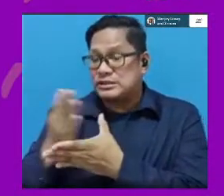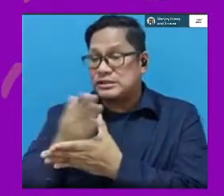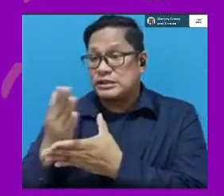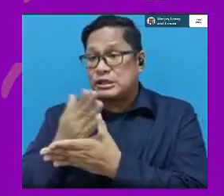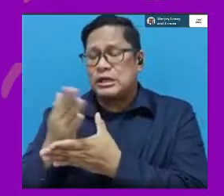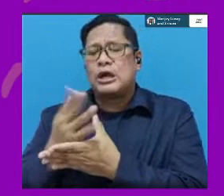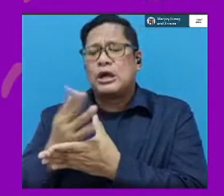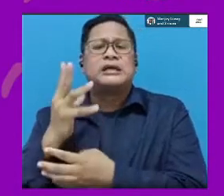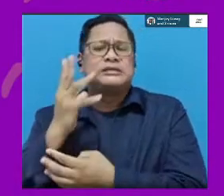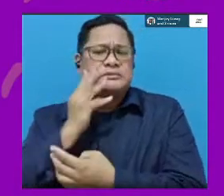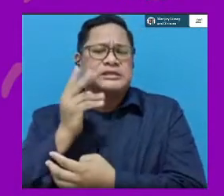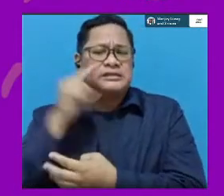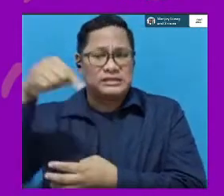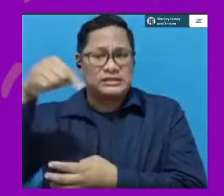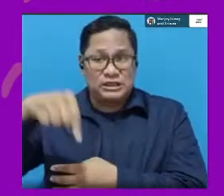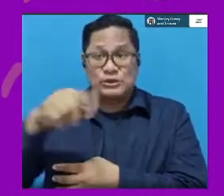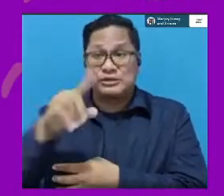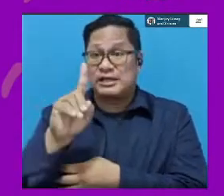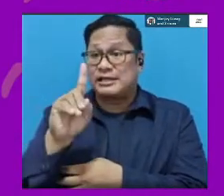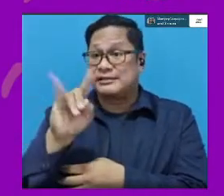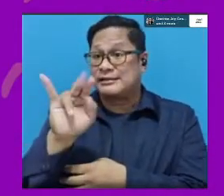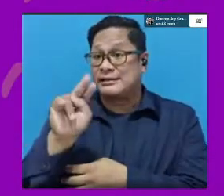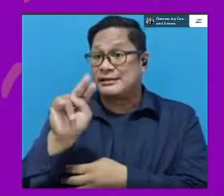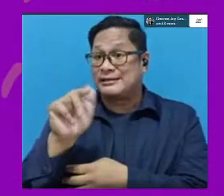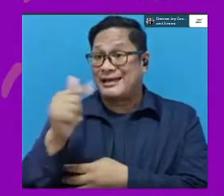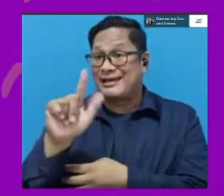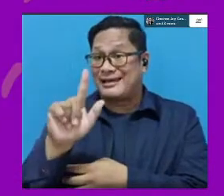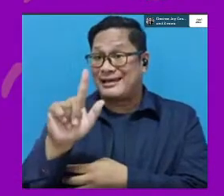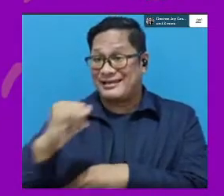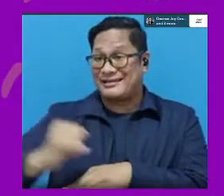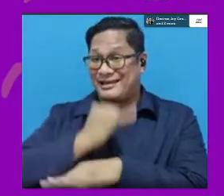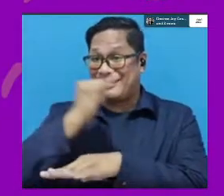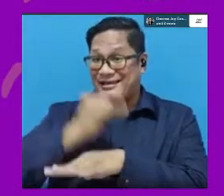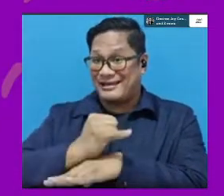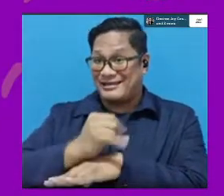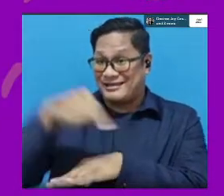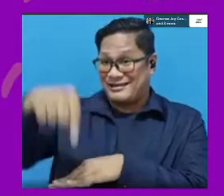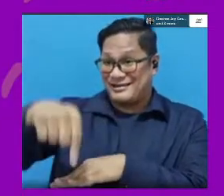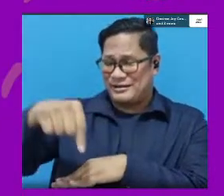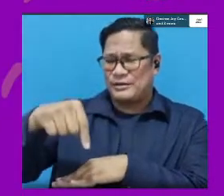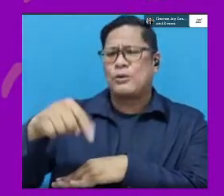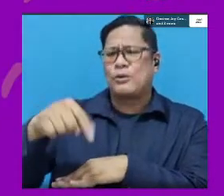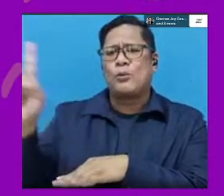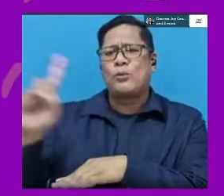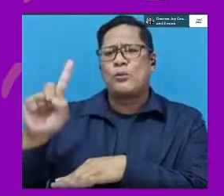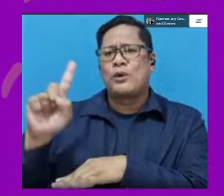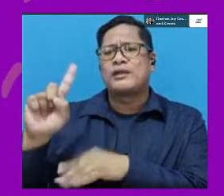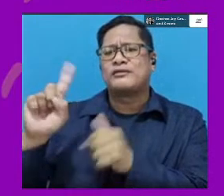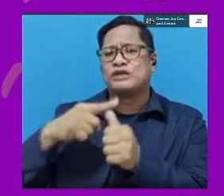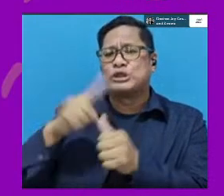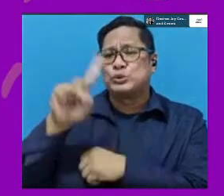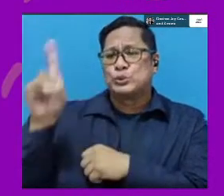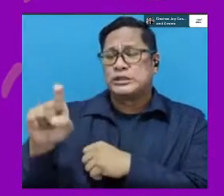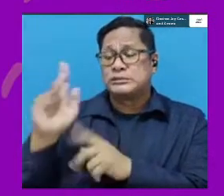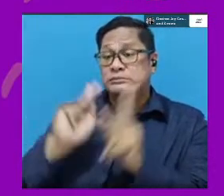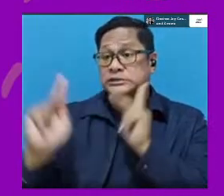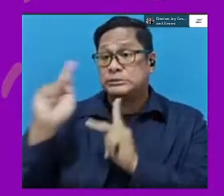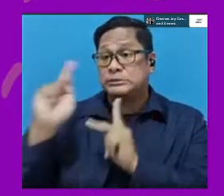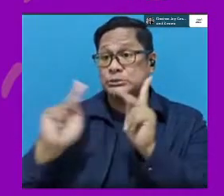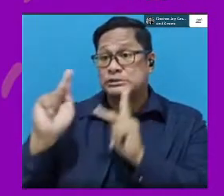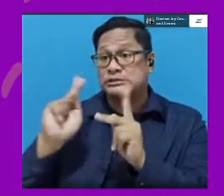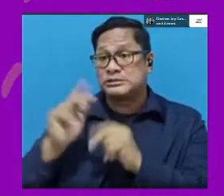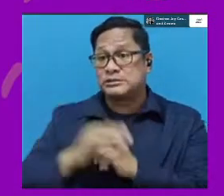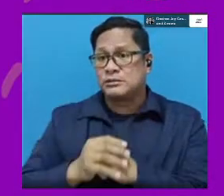Dinagat Islands. Oftentimes when we talk about Dinagat Islands, the first question that people would ask is, where